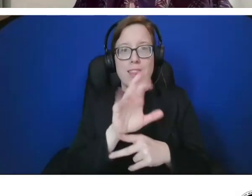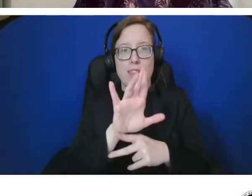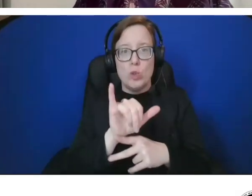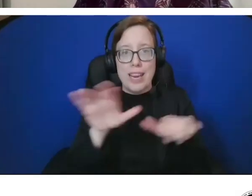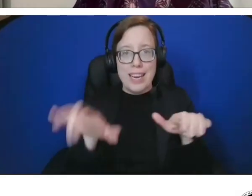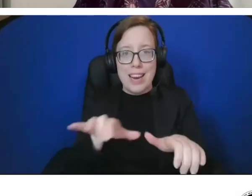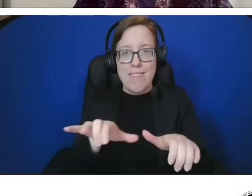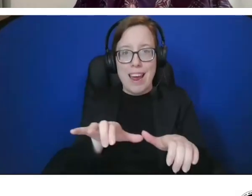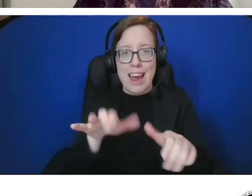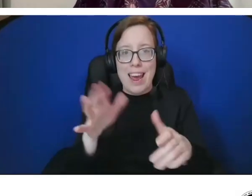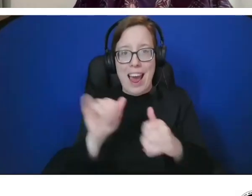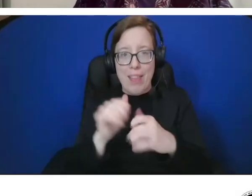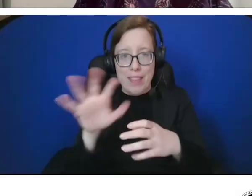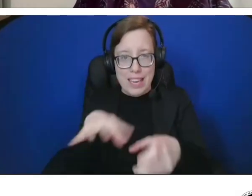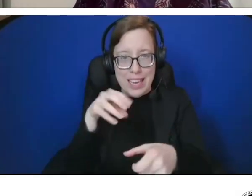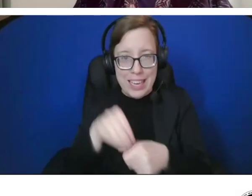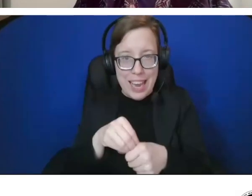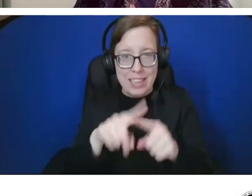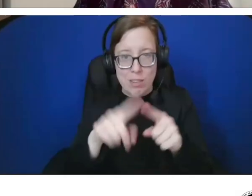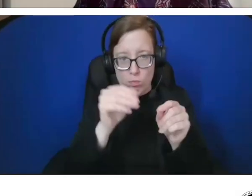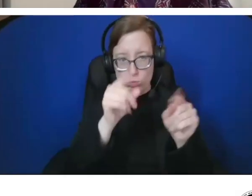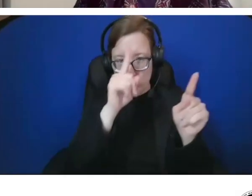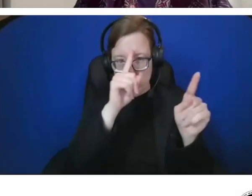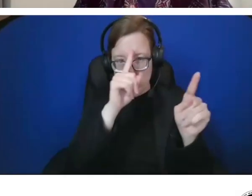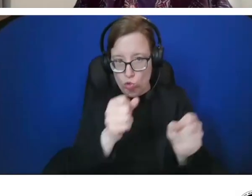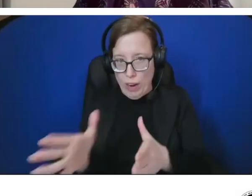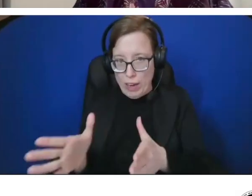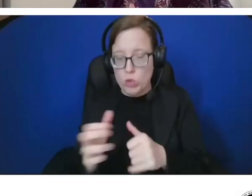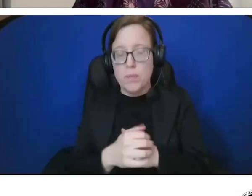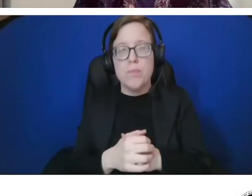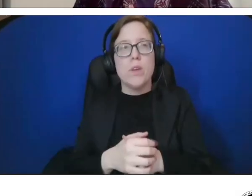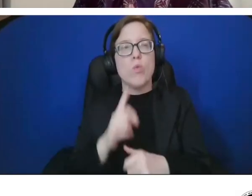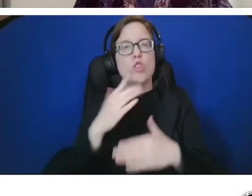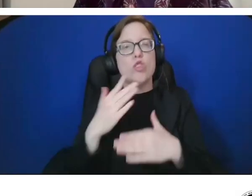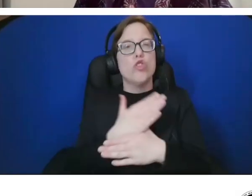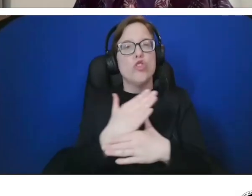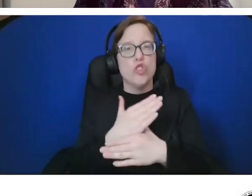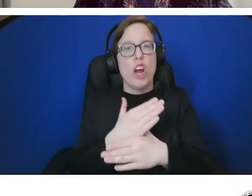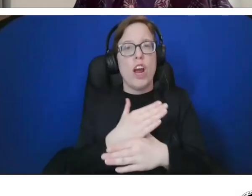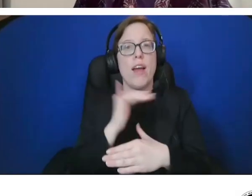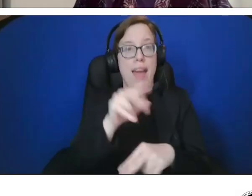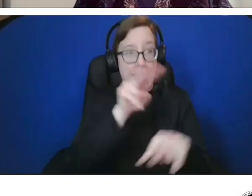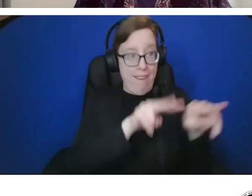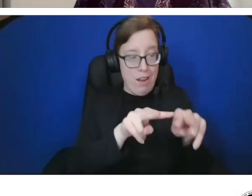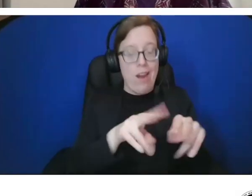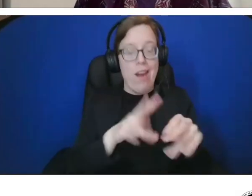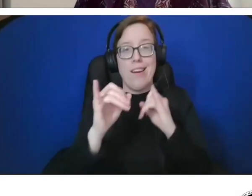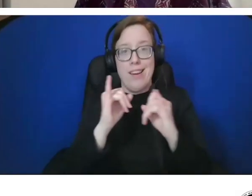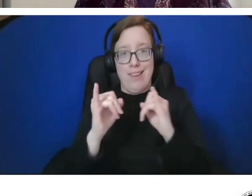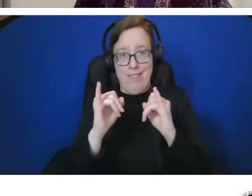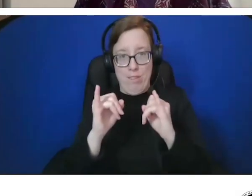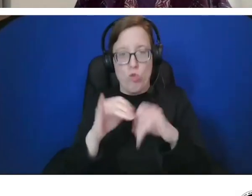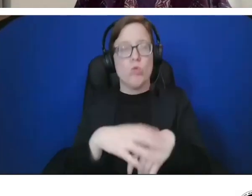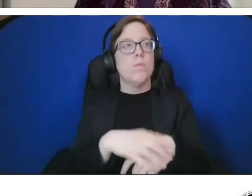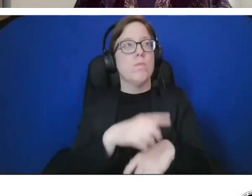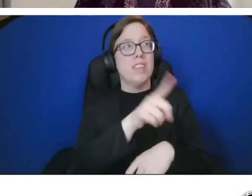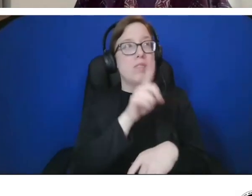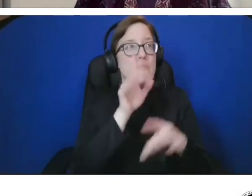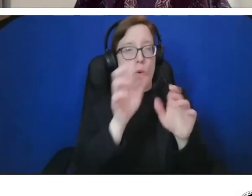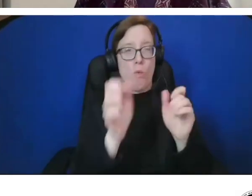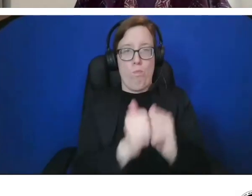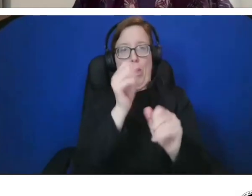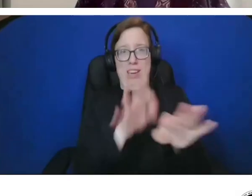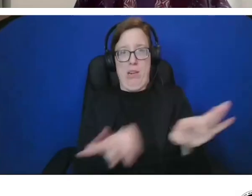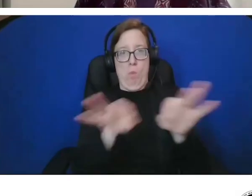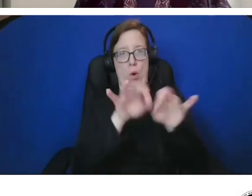strategies. So I wanted to share with you the themes that came out of the observations in the interviews. So these were the most important